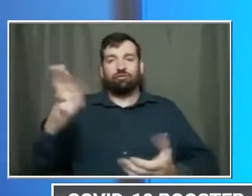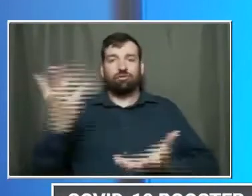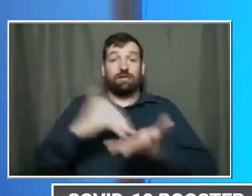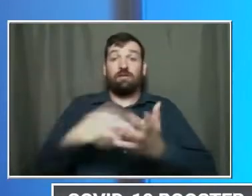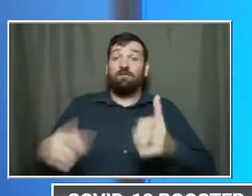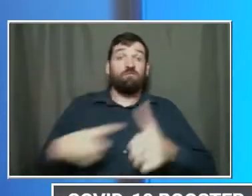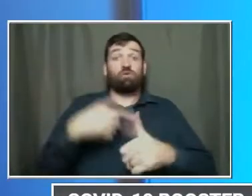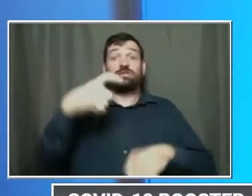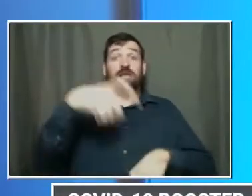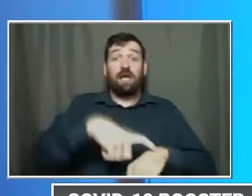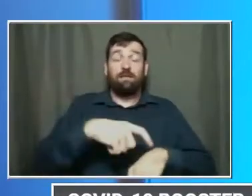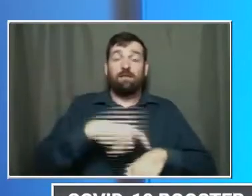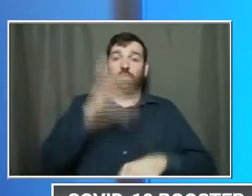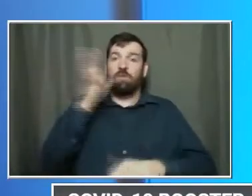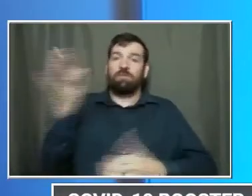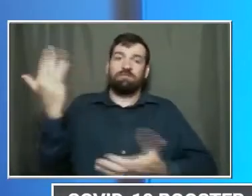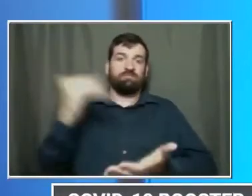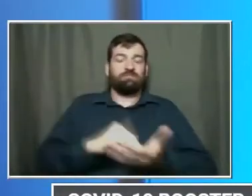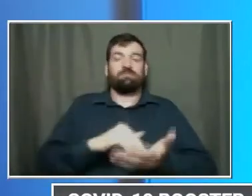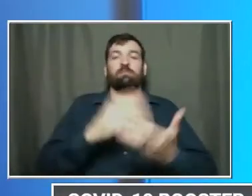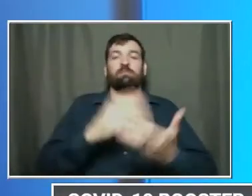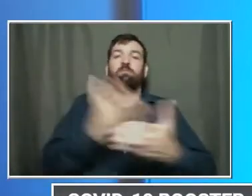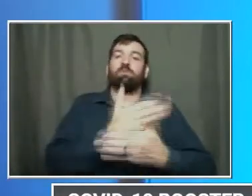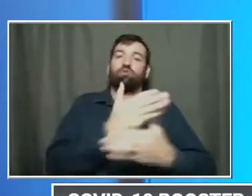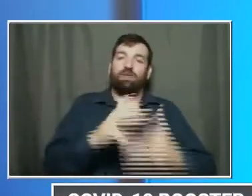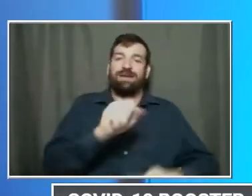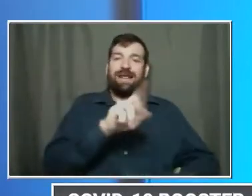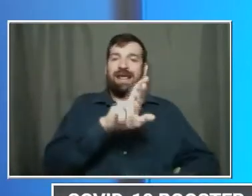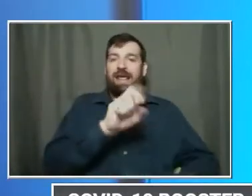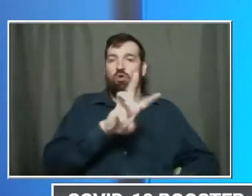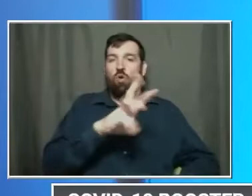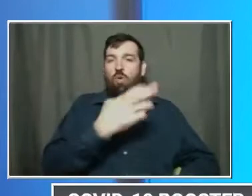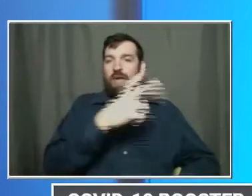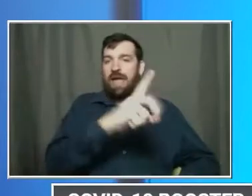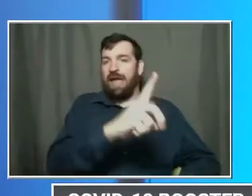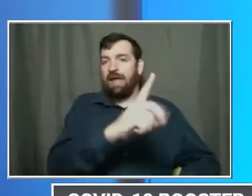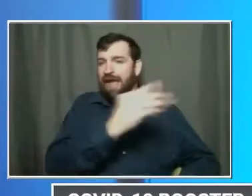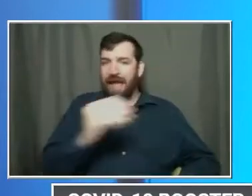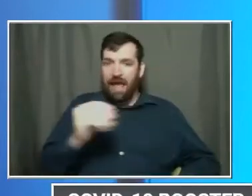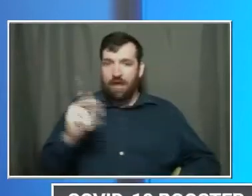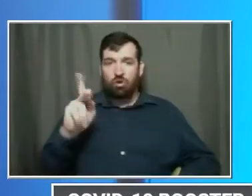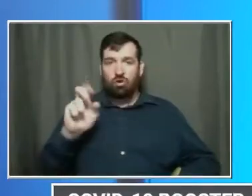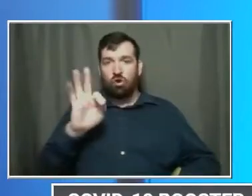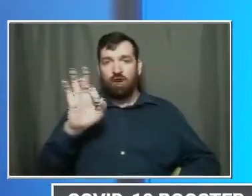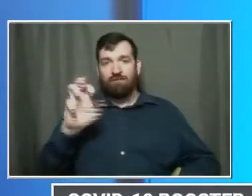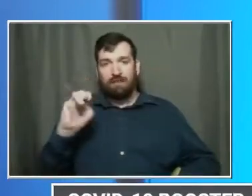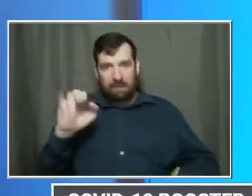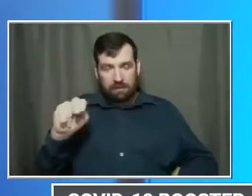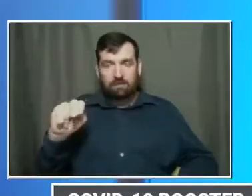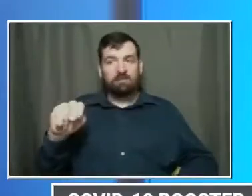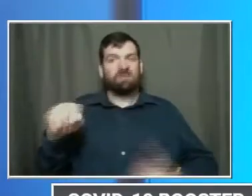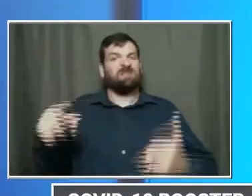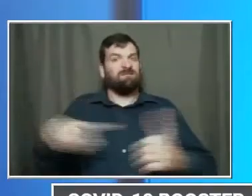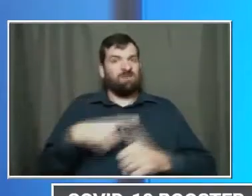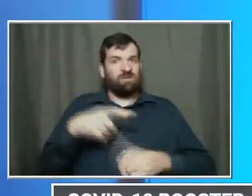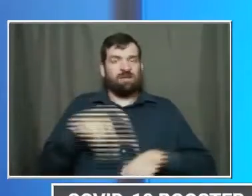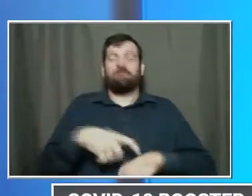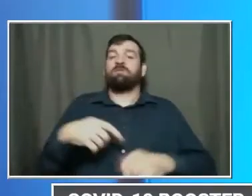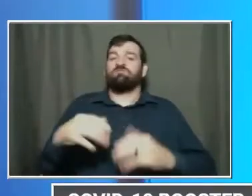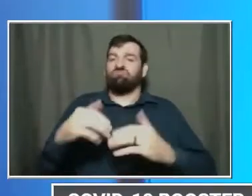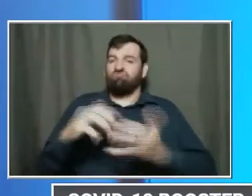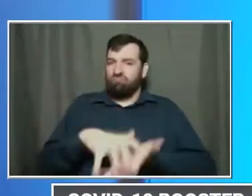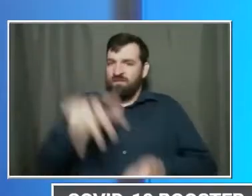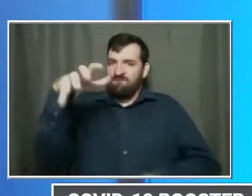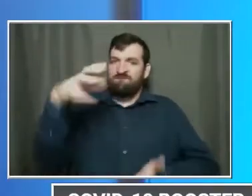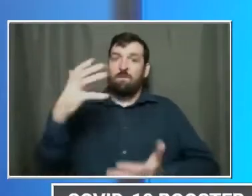held smack dab between Arrowhead and Kauffman Stadiums. Such a cool location. The event has raised more than $15 million to expand and